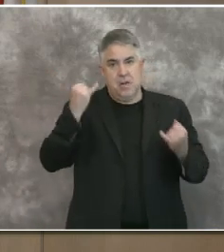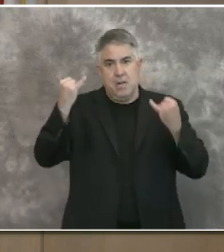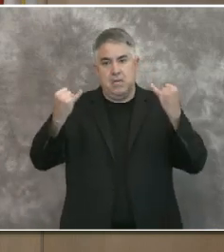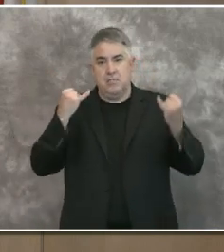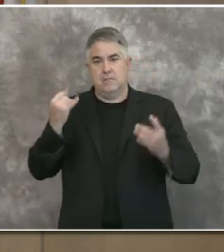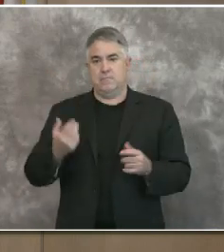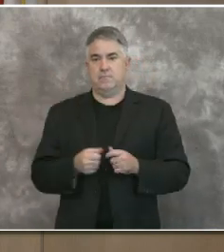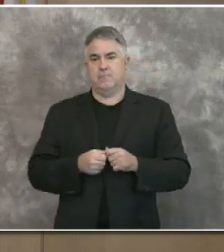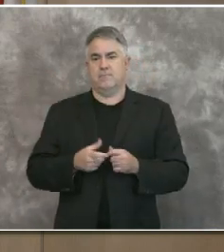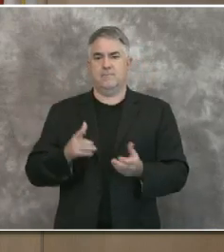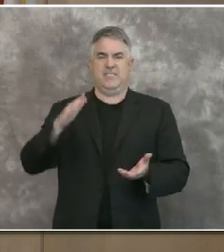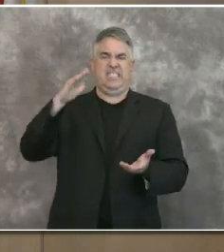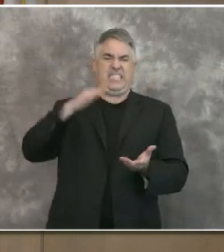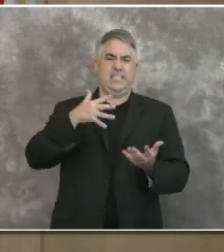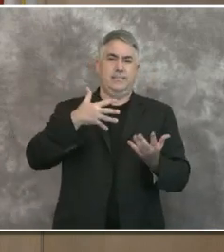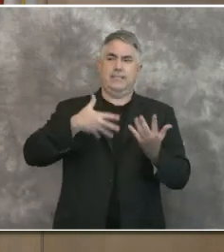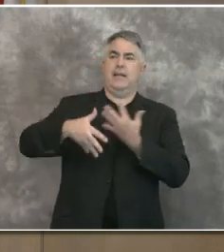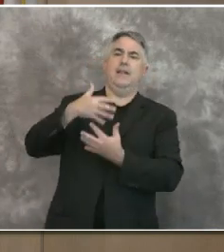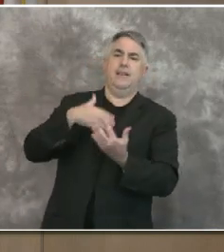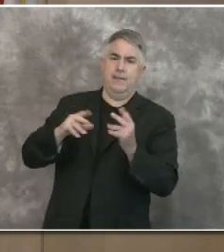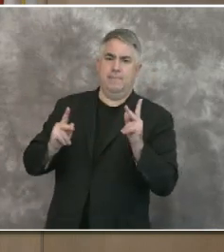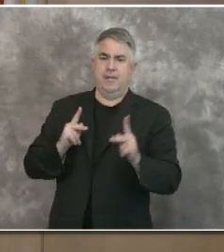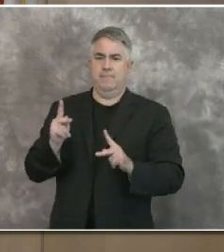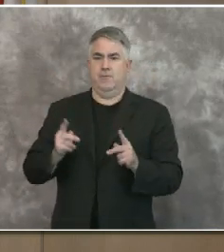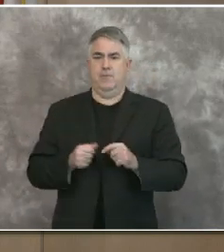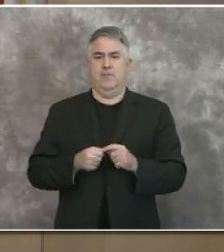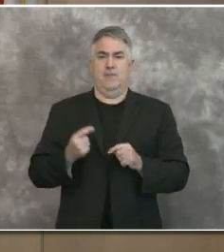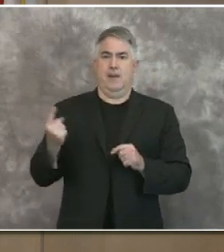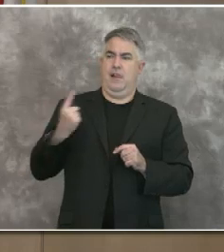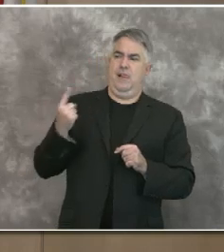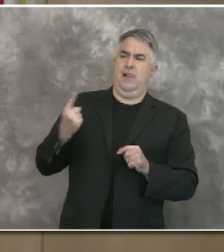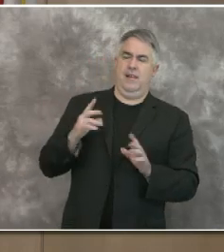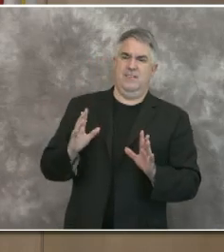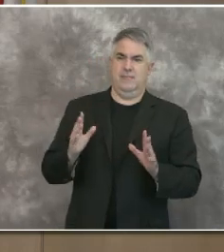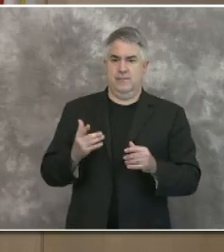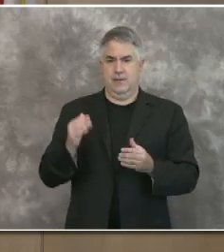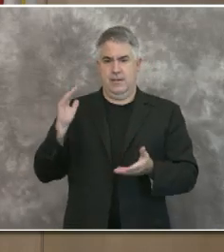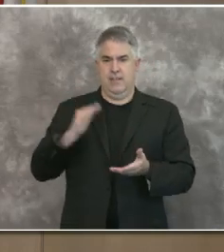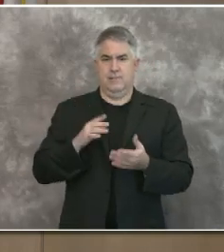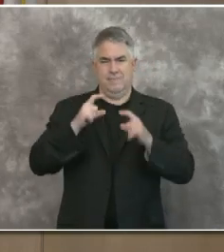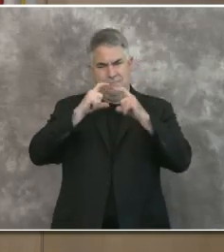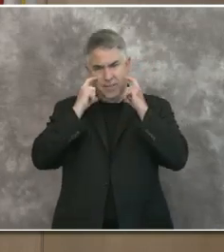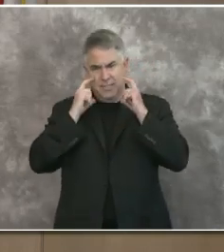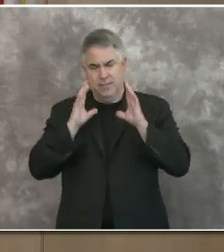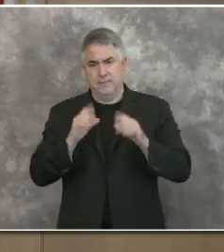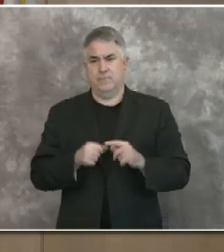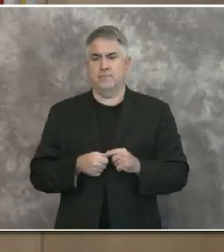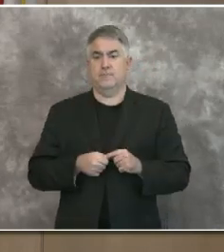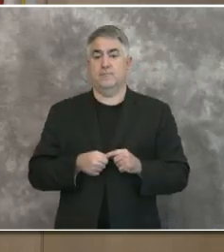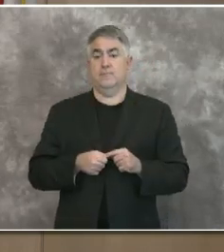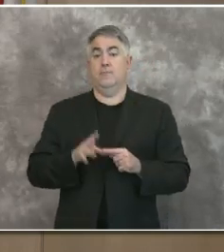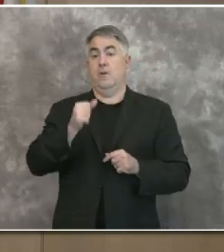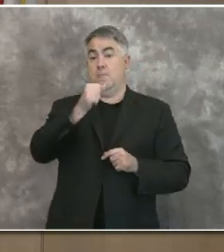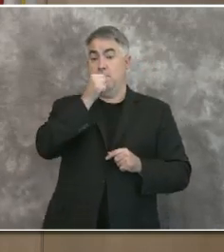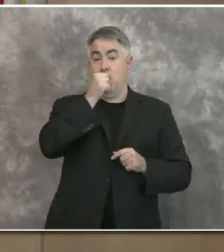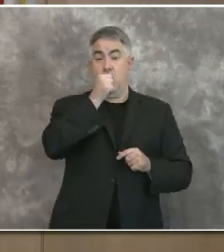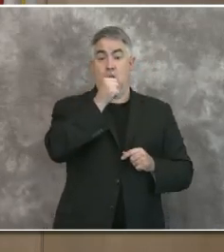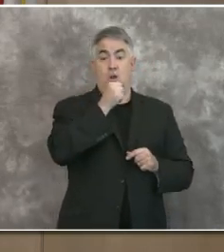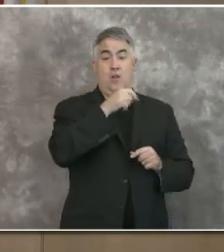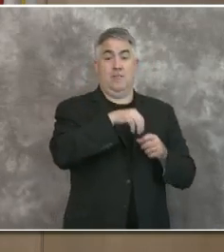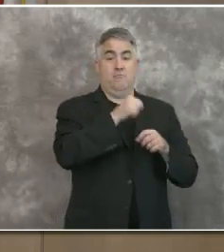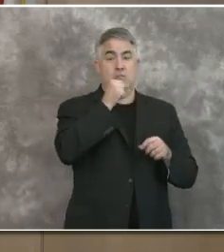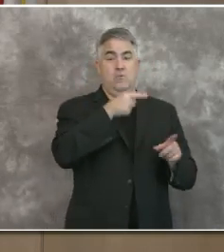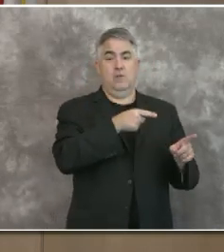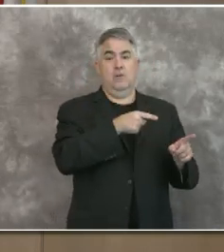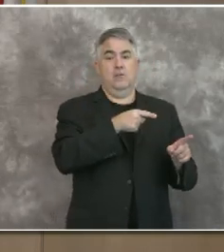serving staff and staff wearing masks. The bars and restaurants, those will only be used as an extension of the dining area.